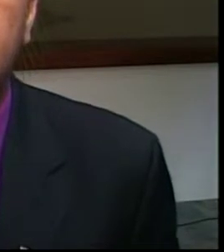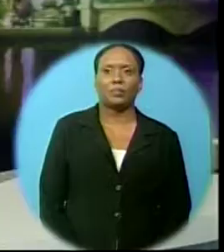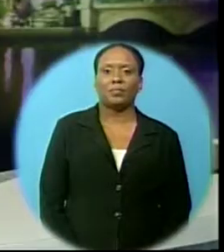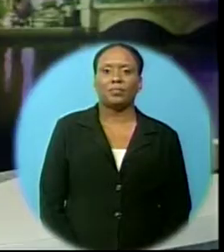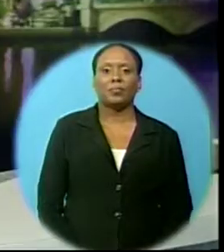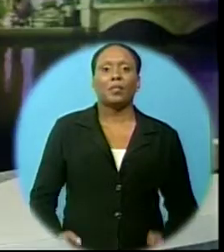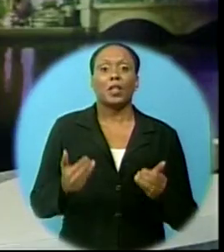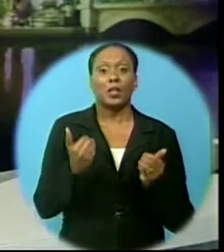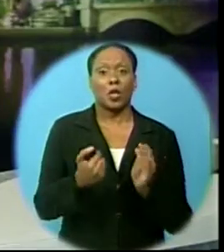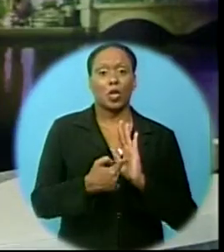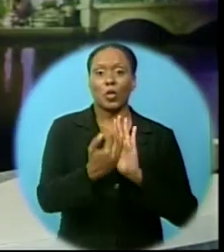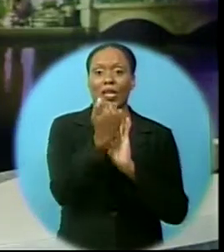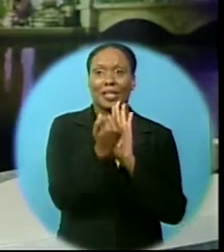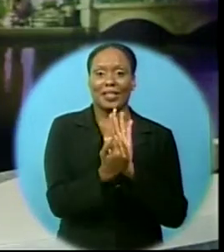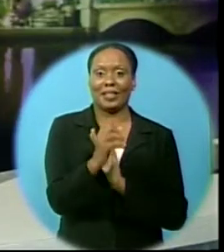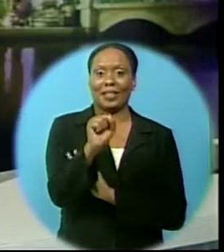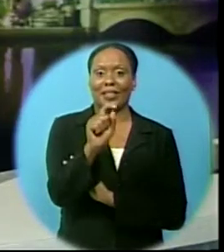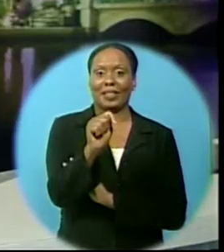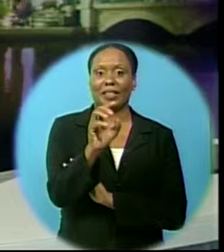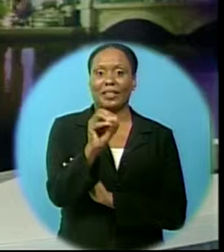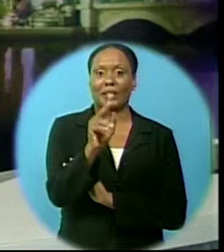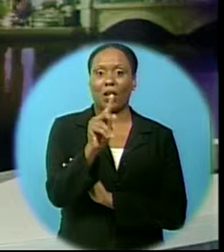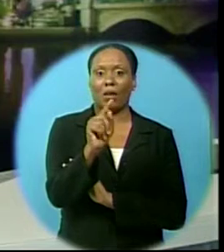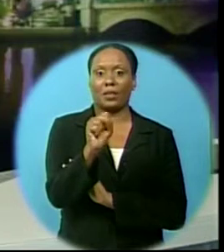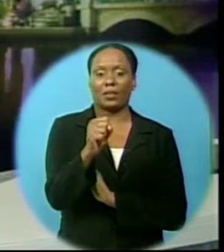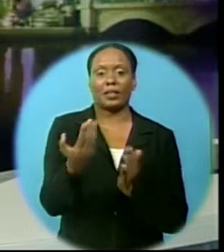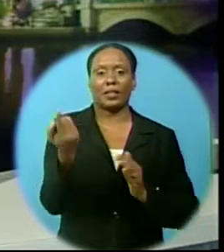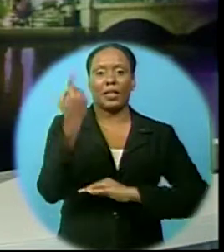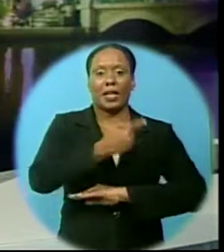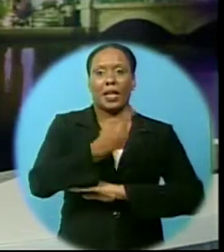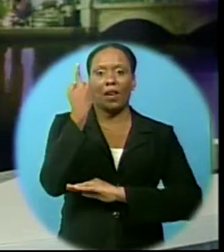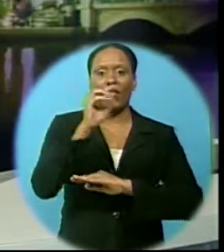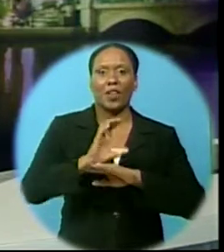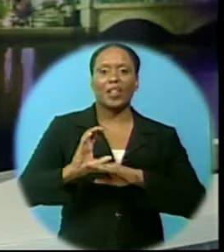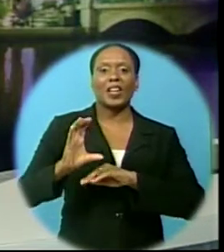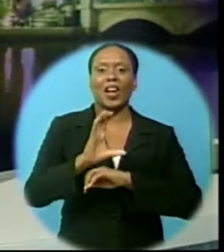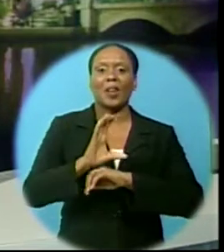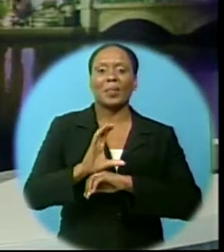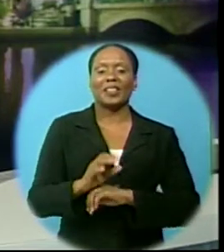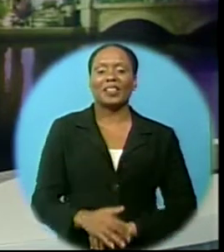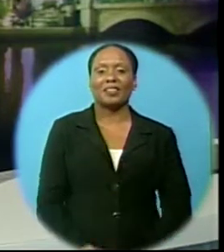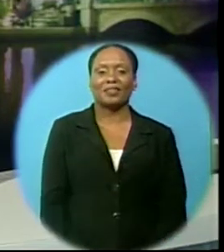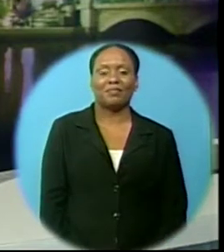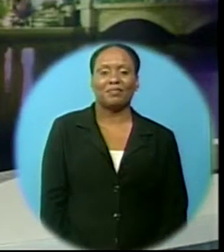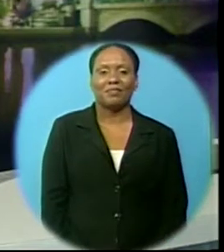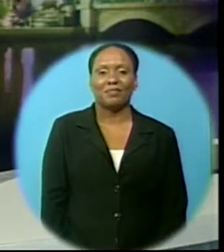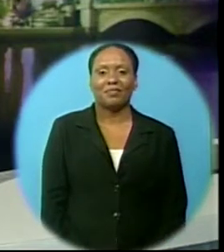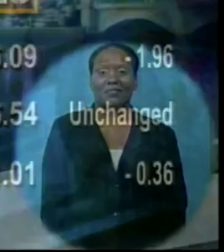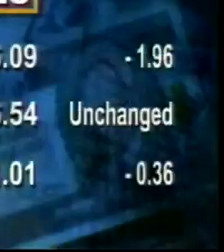sector. And here now is a look at how stocks traded on selected exchanges across the region.